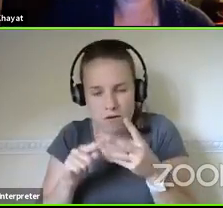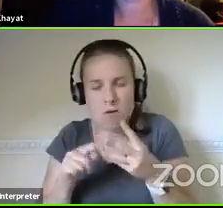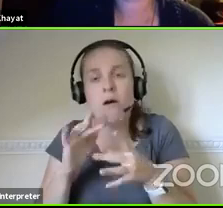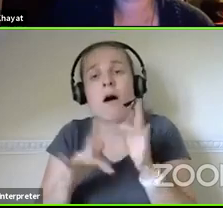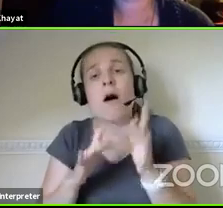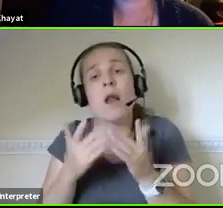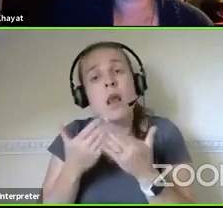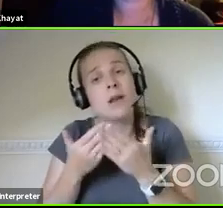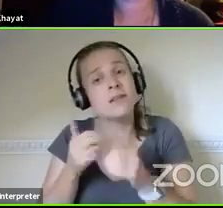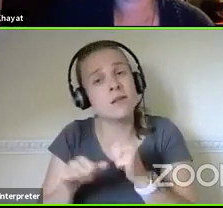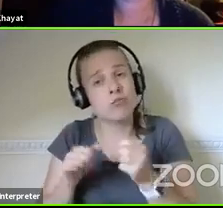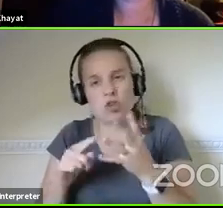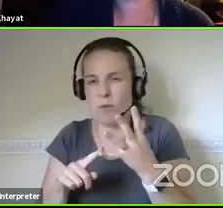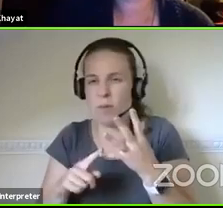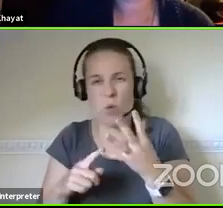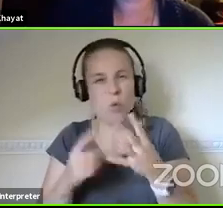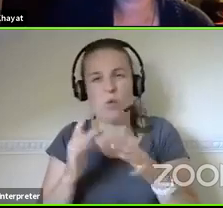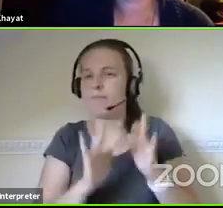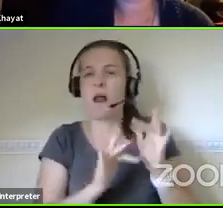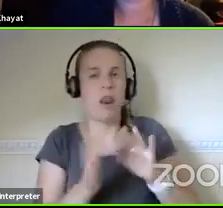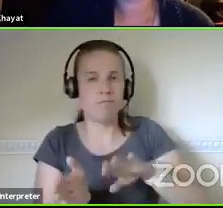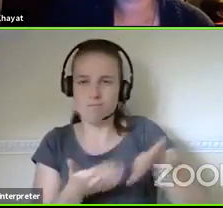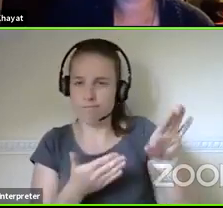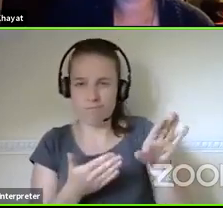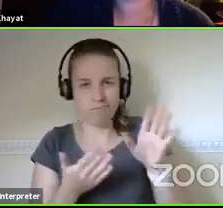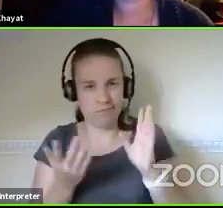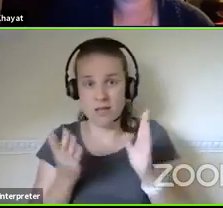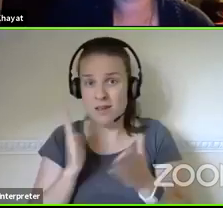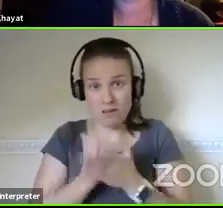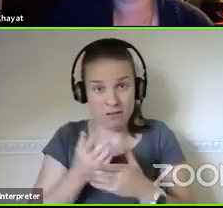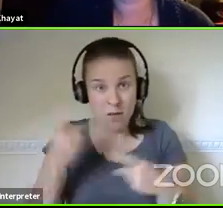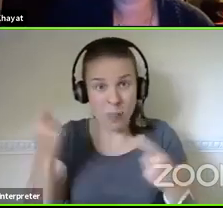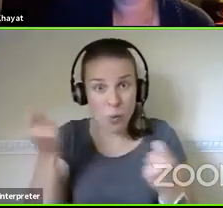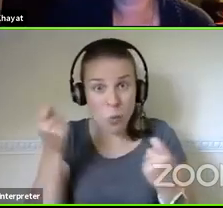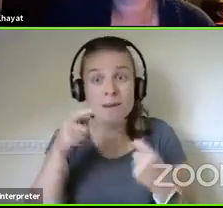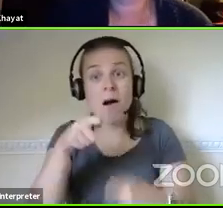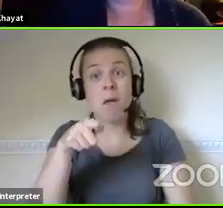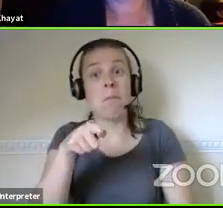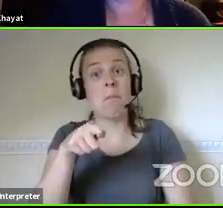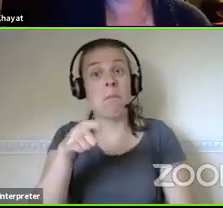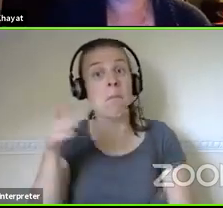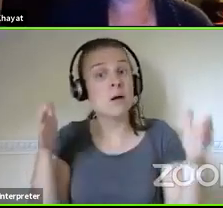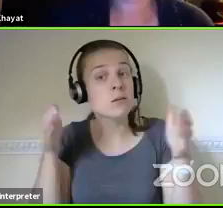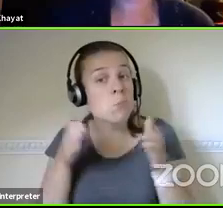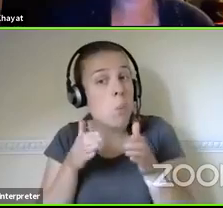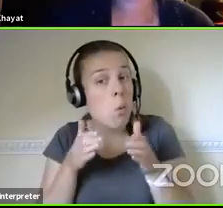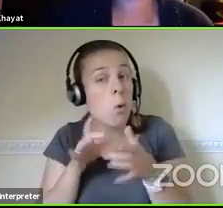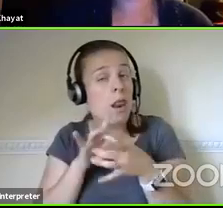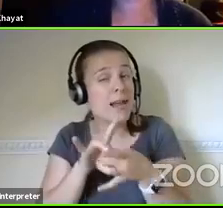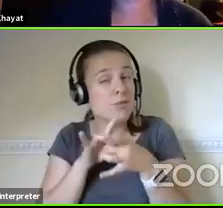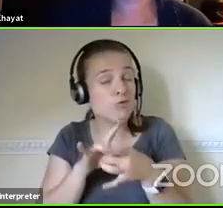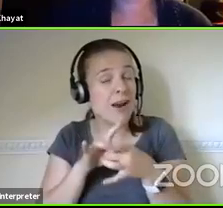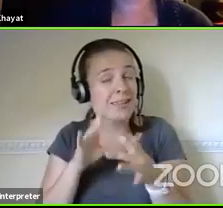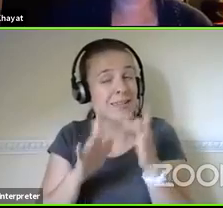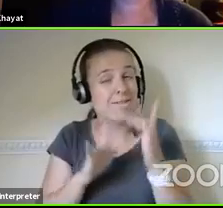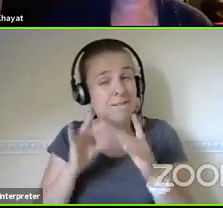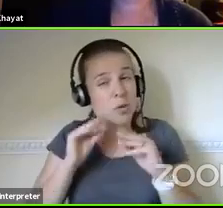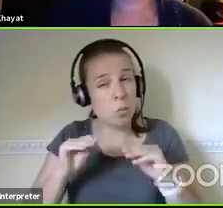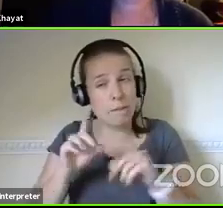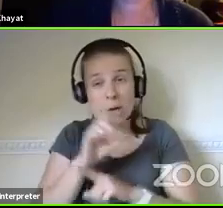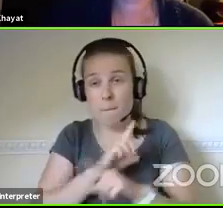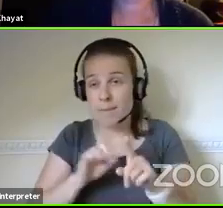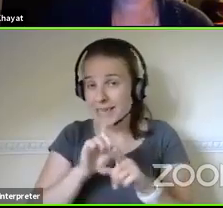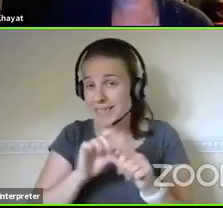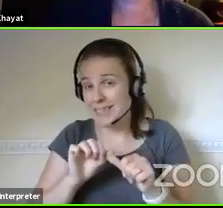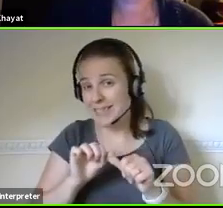or self-study guidance that's offline. And the winner was definitely small interactive webinars and meetings,